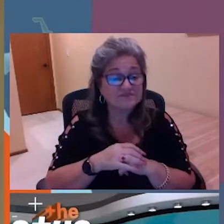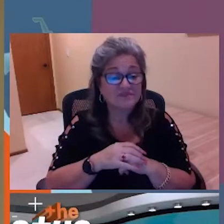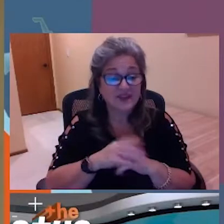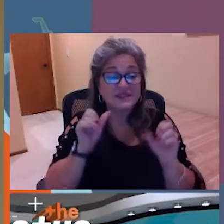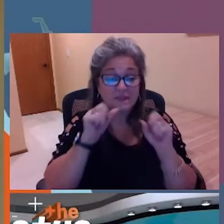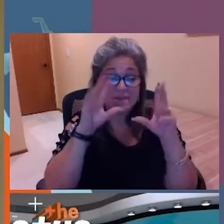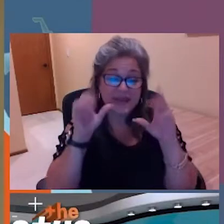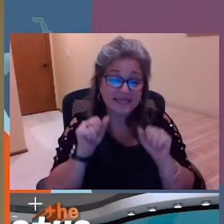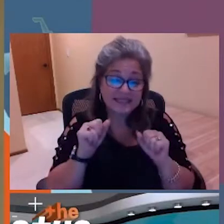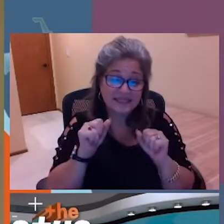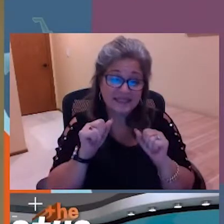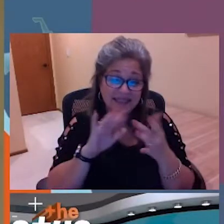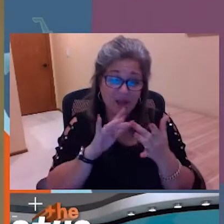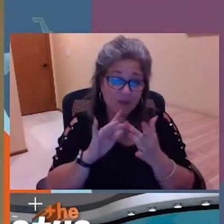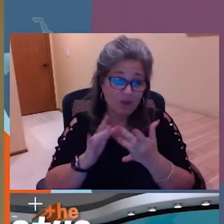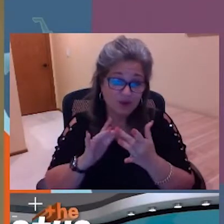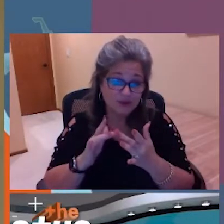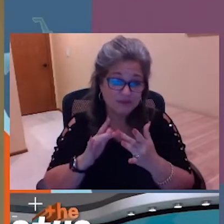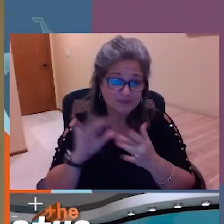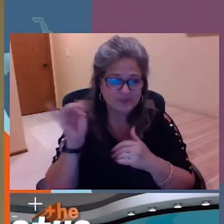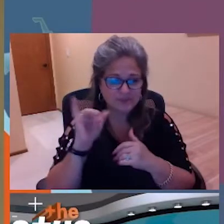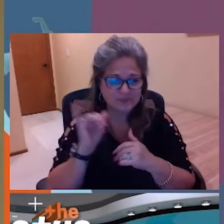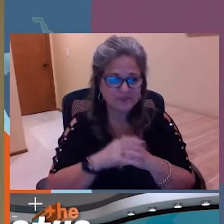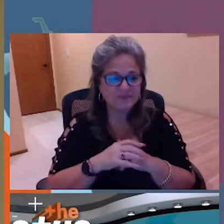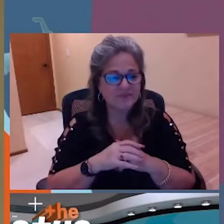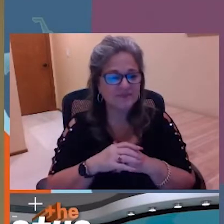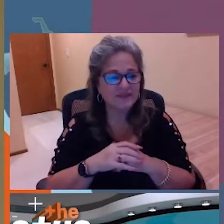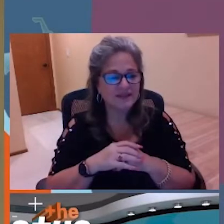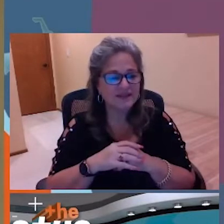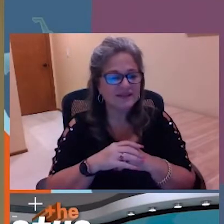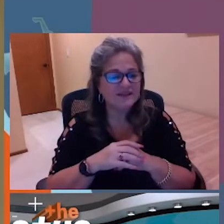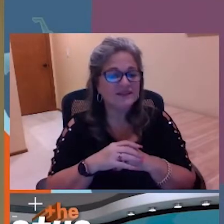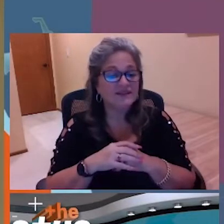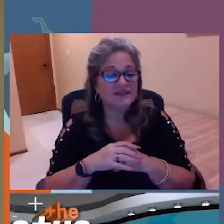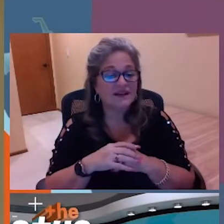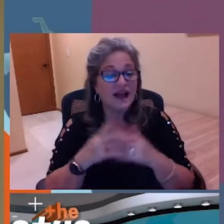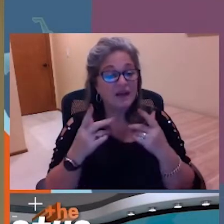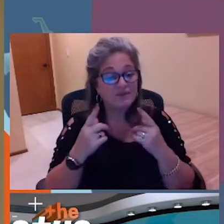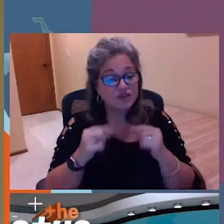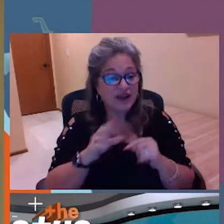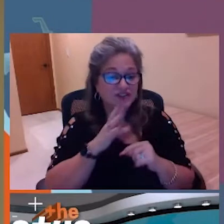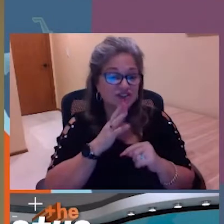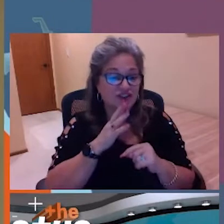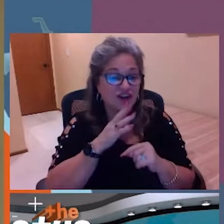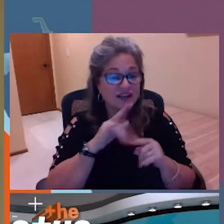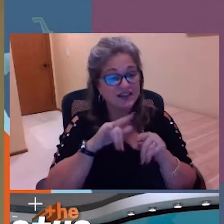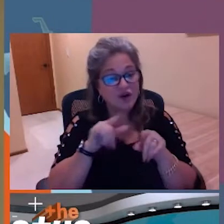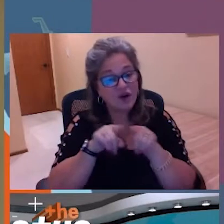an amazing network, too. And I'm trying to talk and also